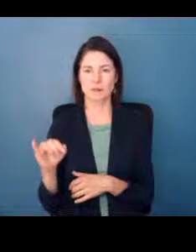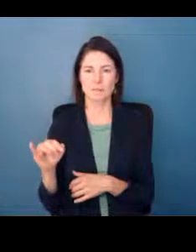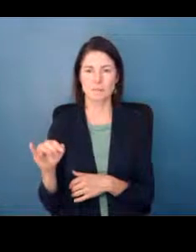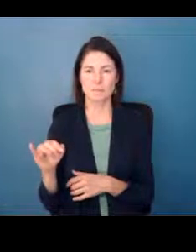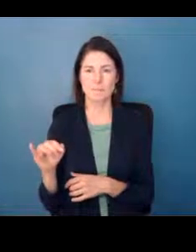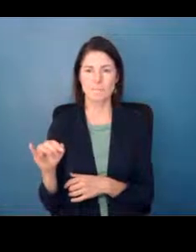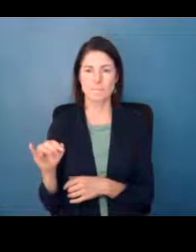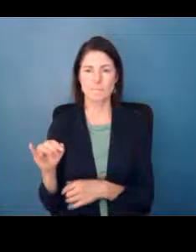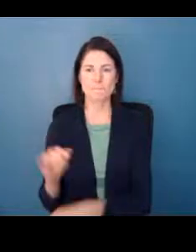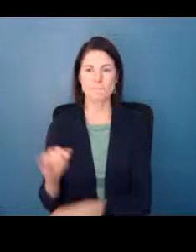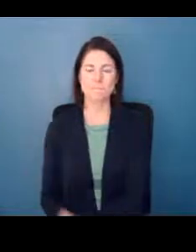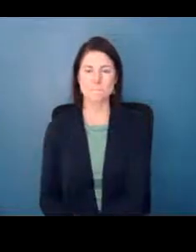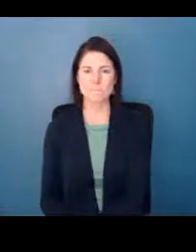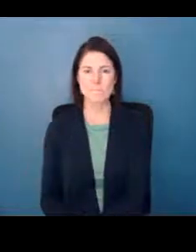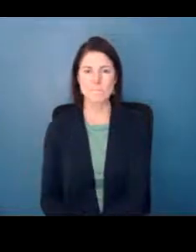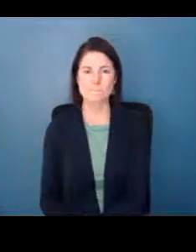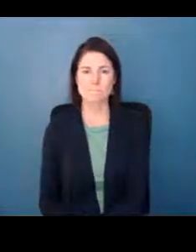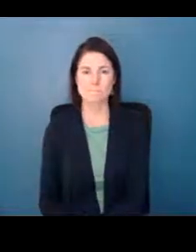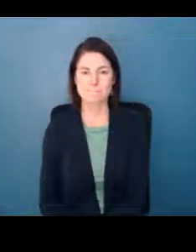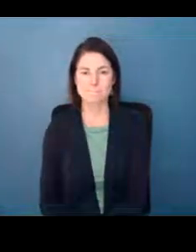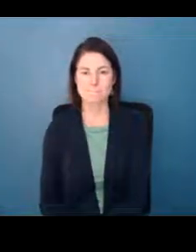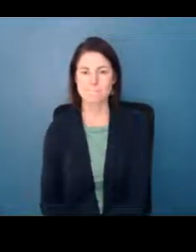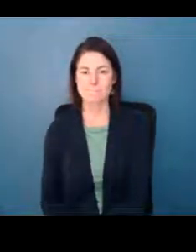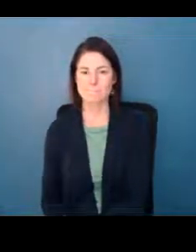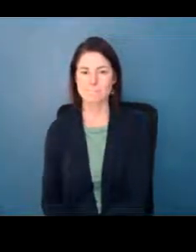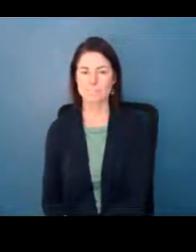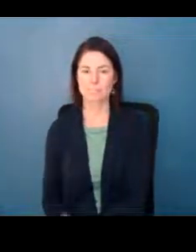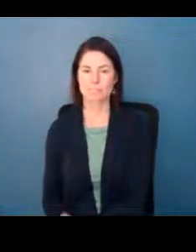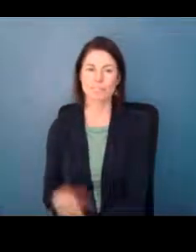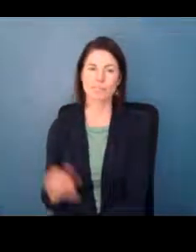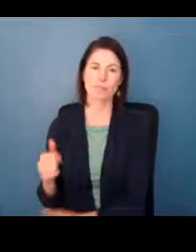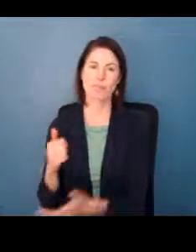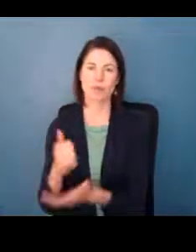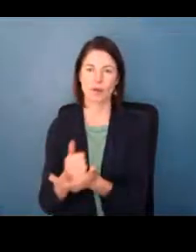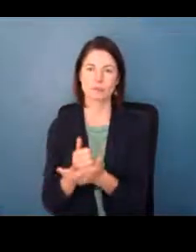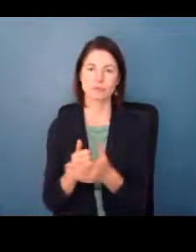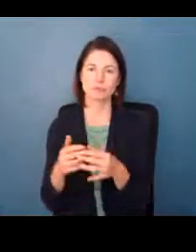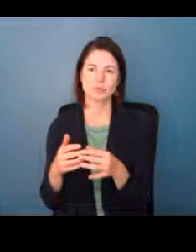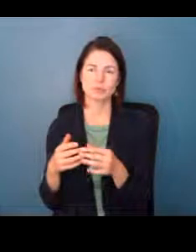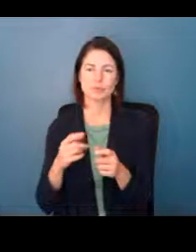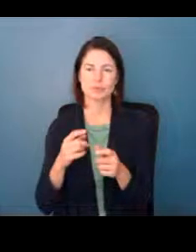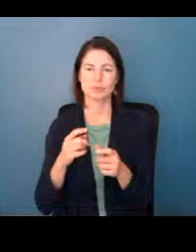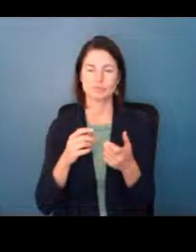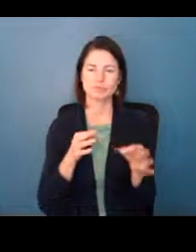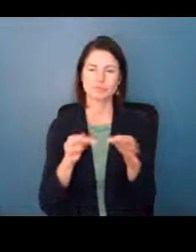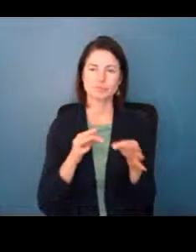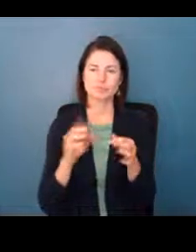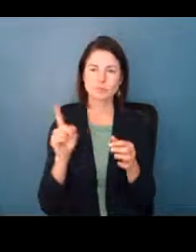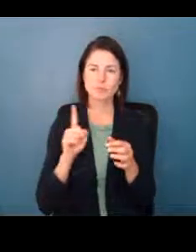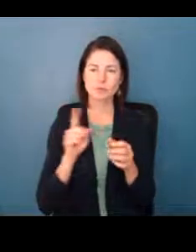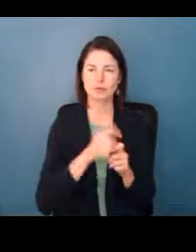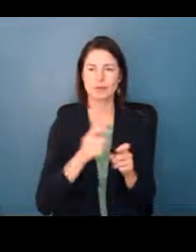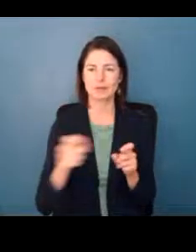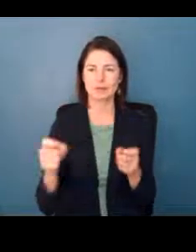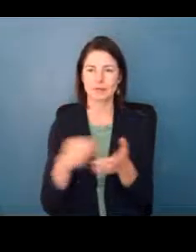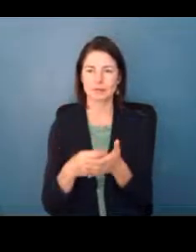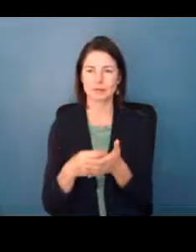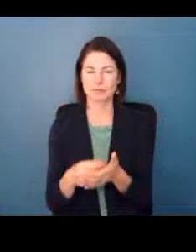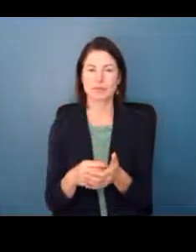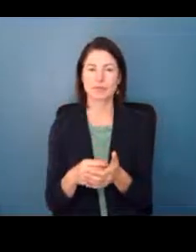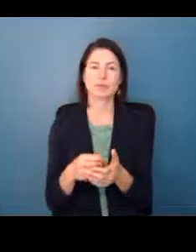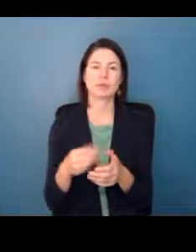was meant to help direct discretionary investments for, and will be a good point in time at that point after SB1